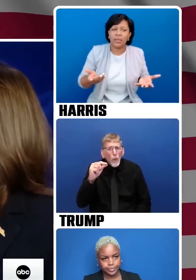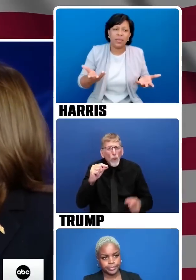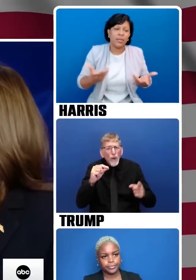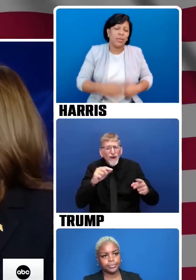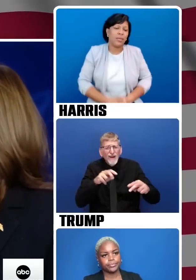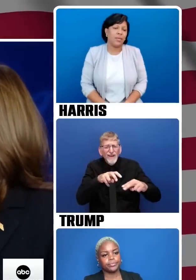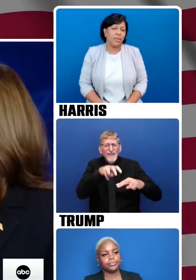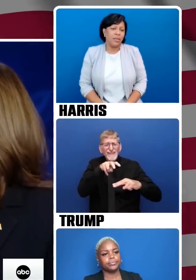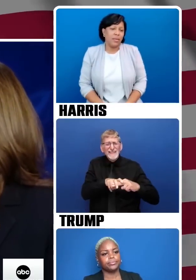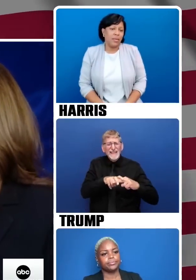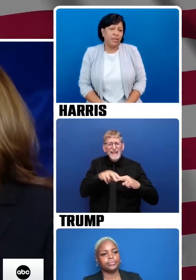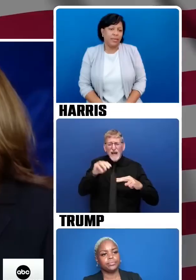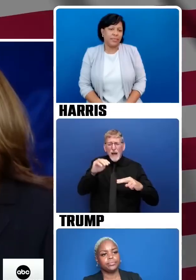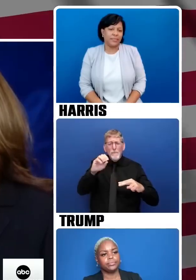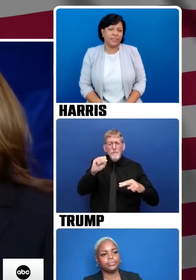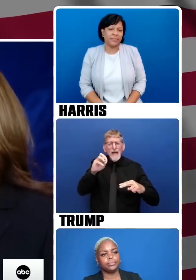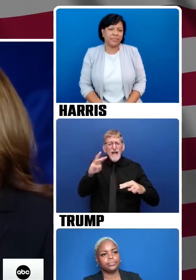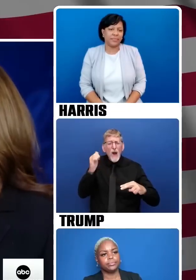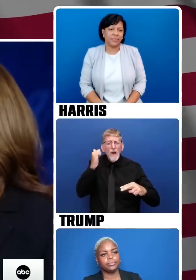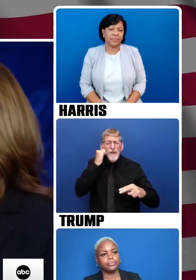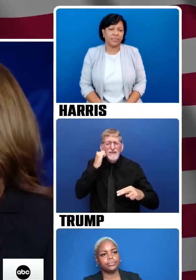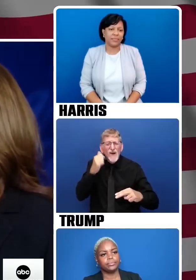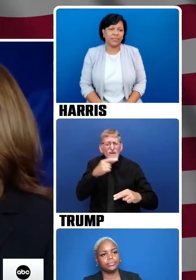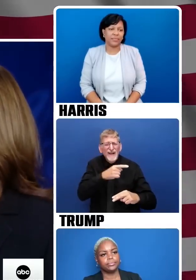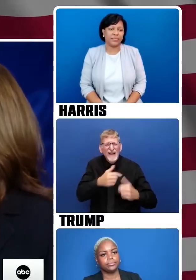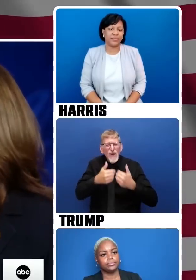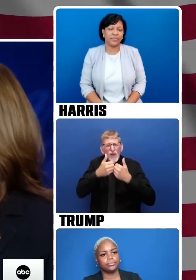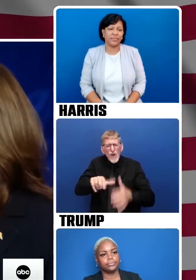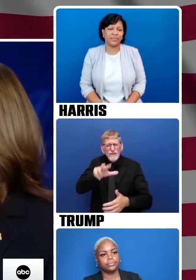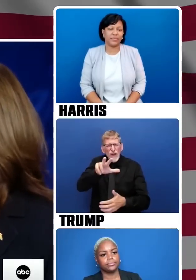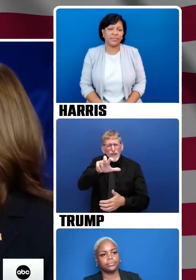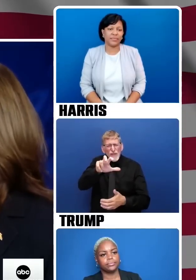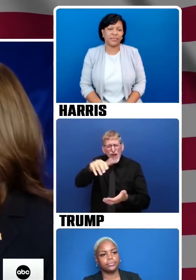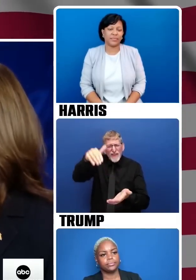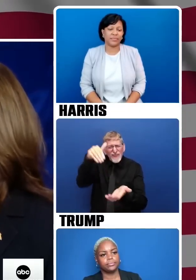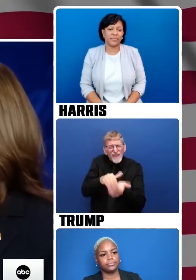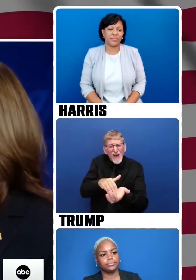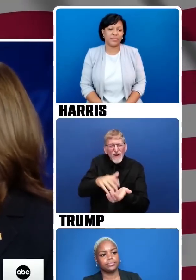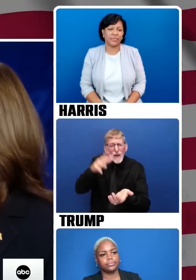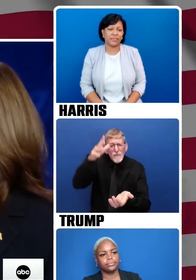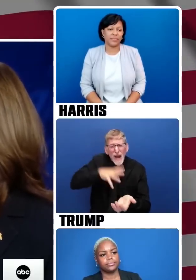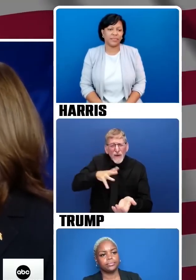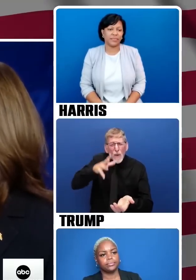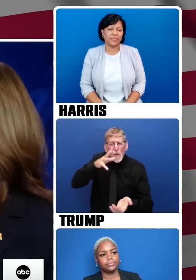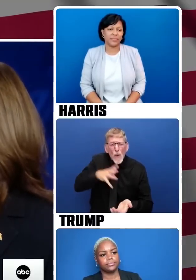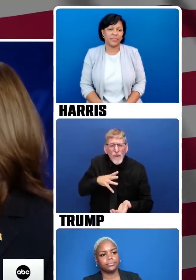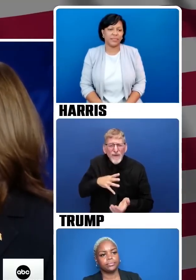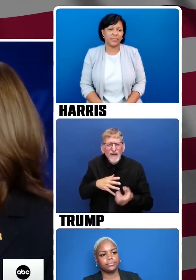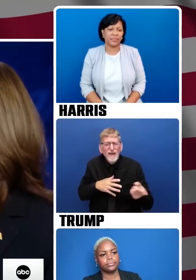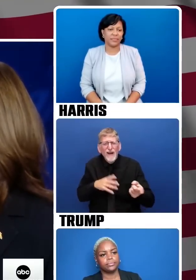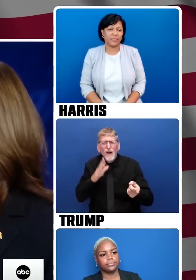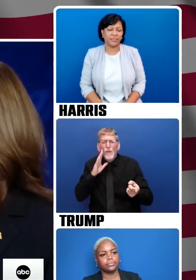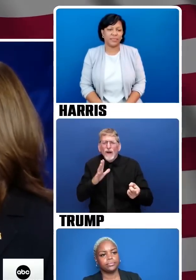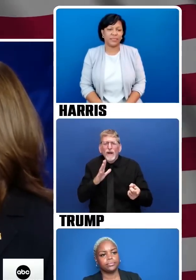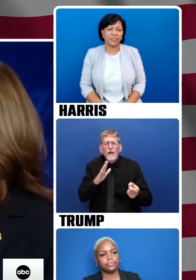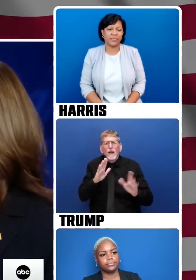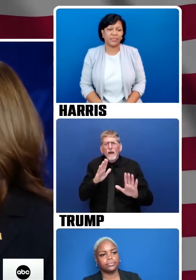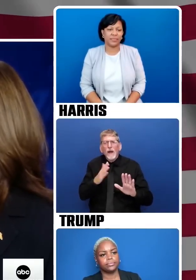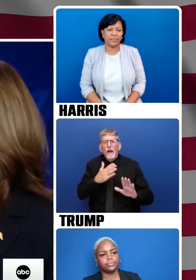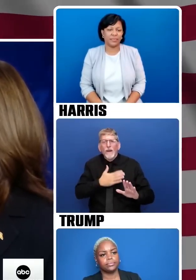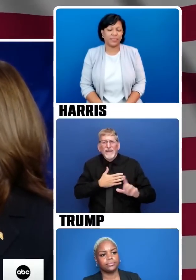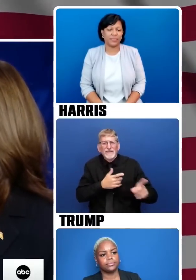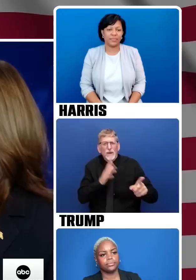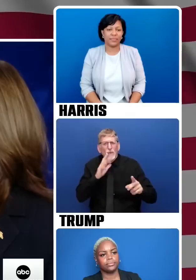lost 300,000 men and women, but he would have been sitting in Moscow. Quiet, please. He would have been sitting